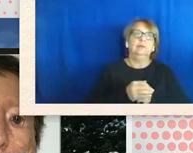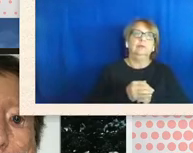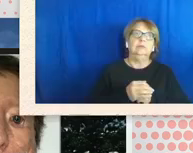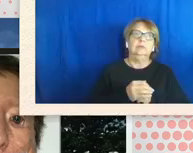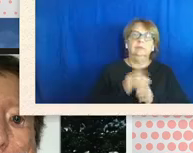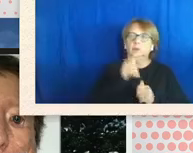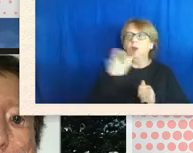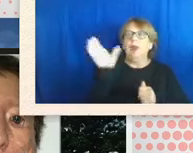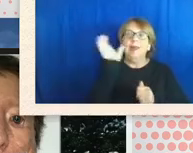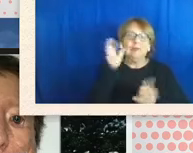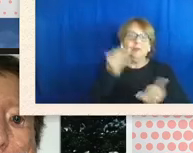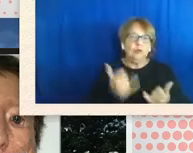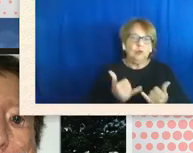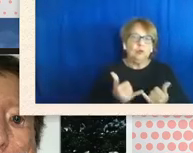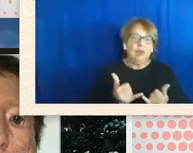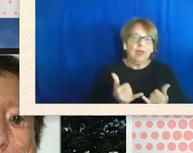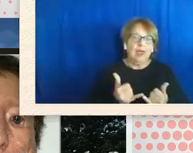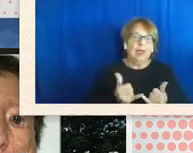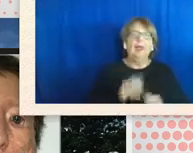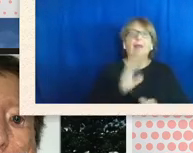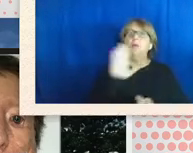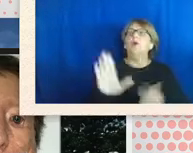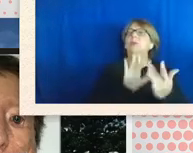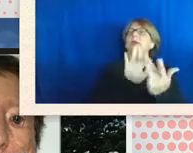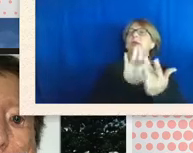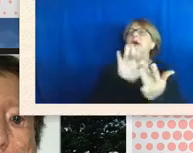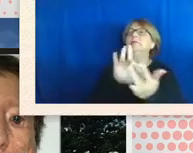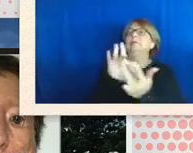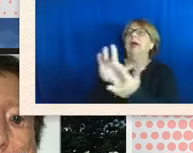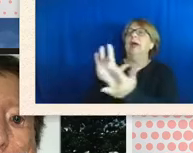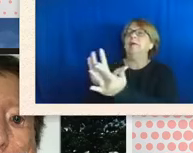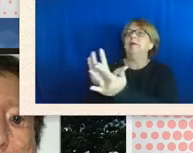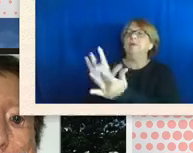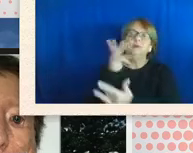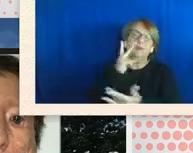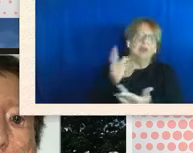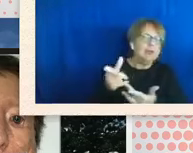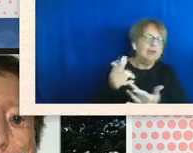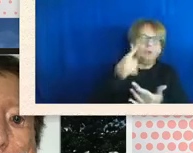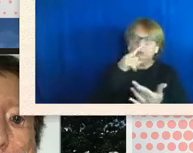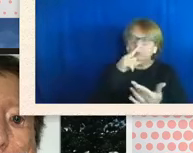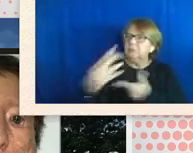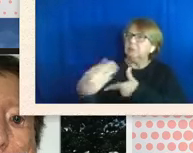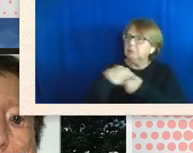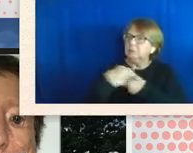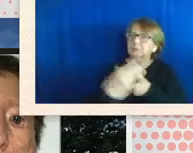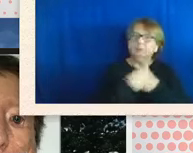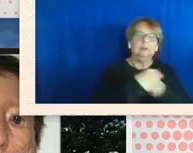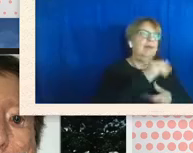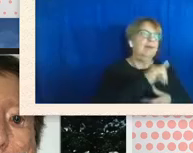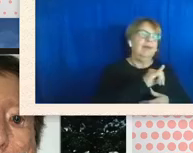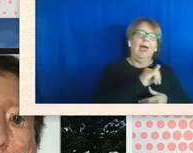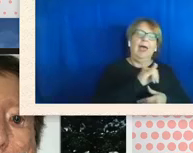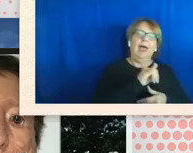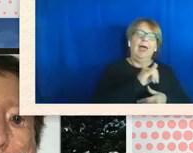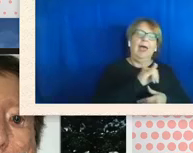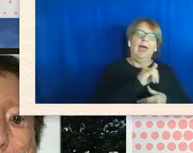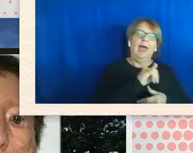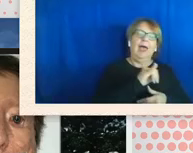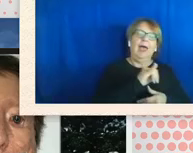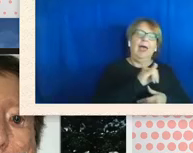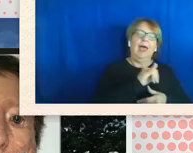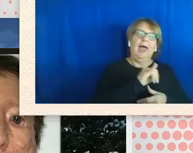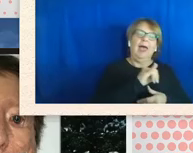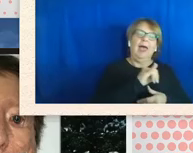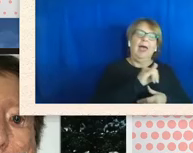be contacted to see if they're participating in the assessment process. Based upon